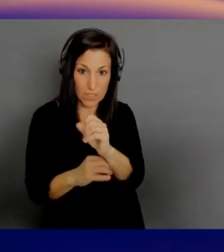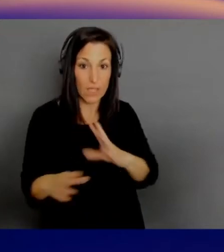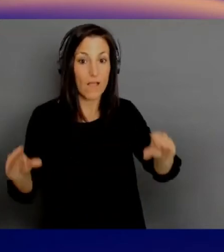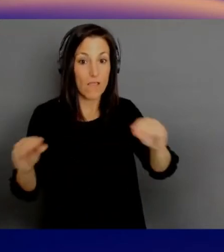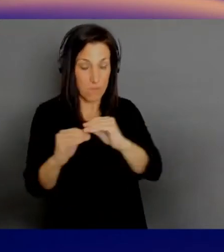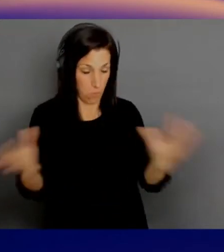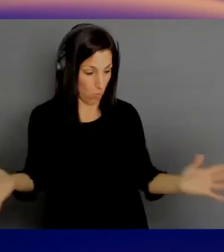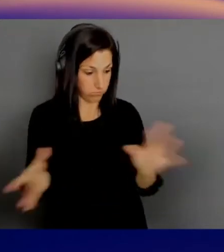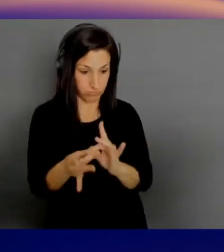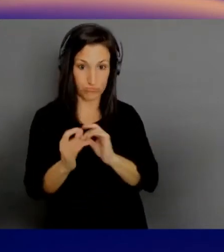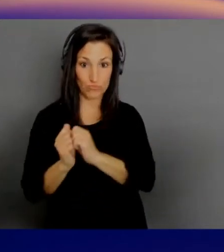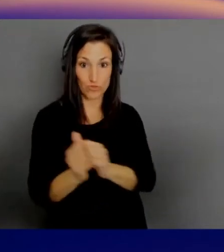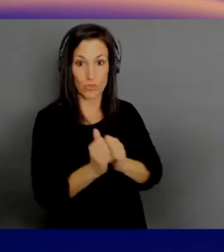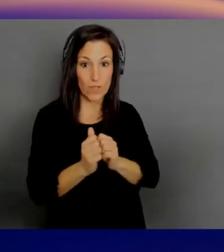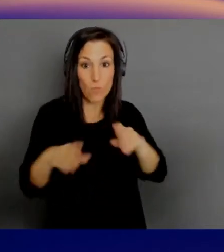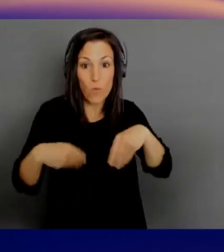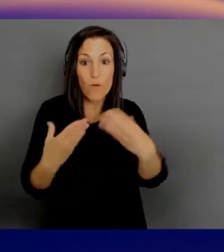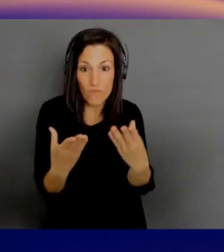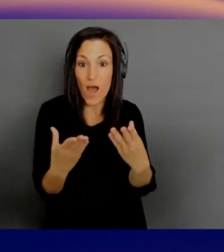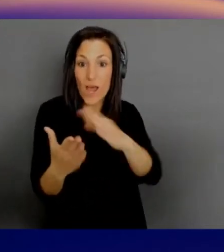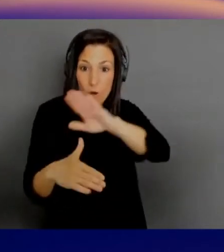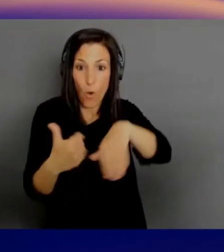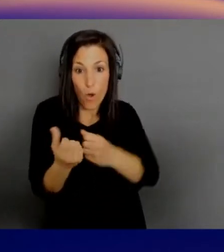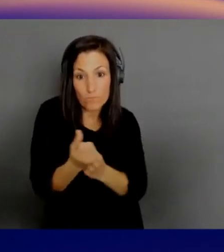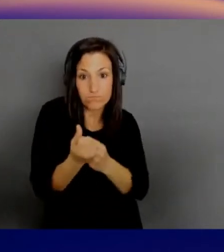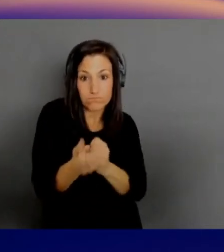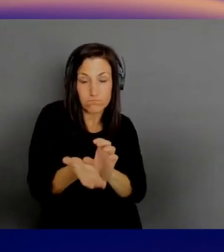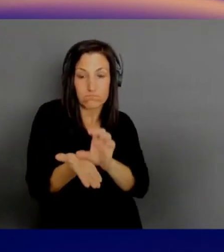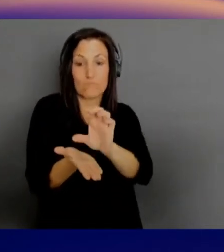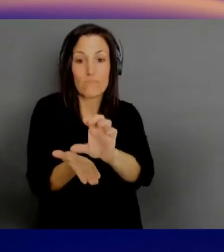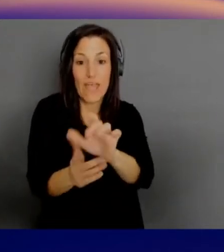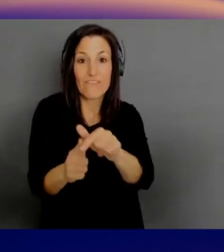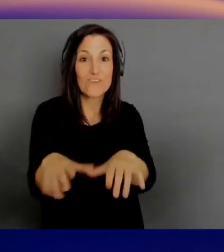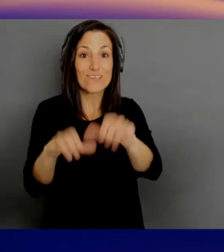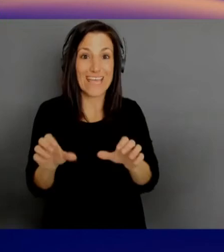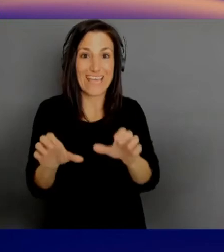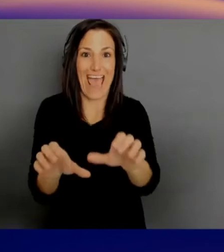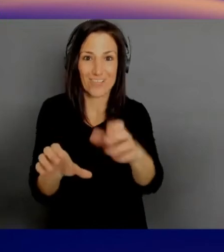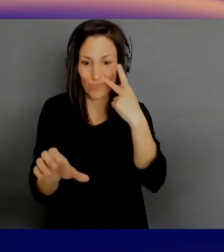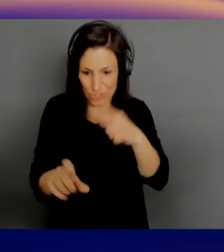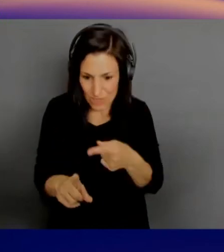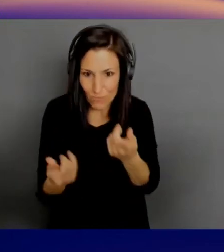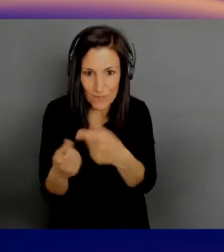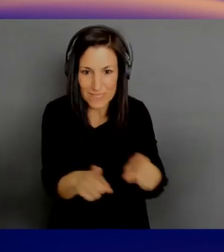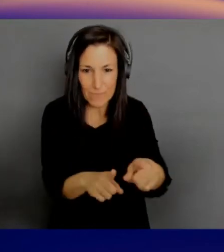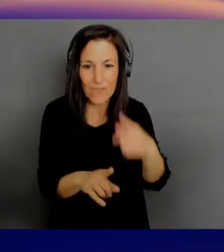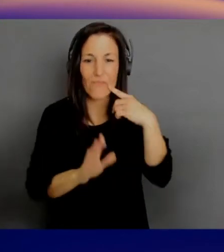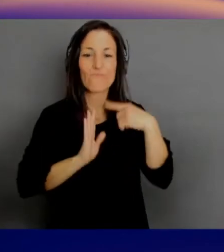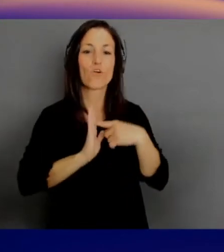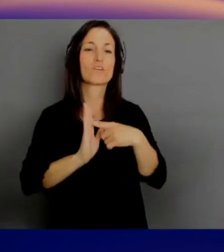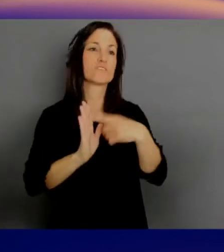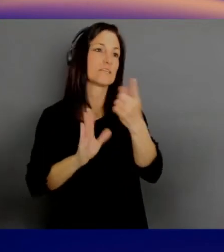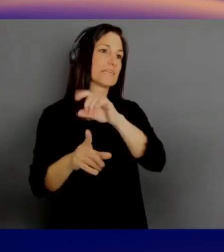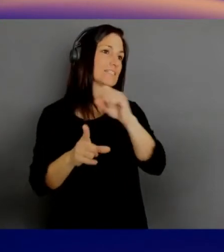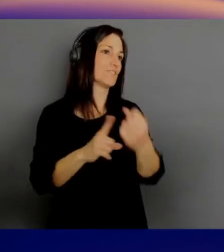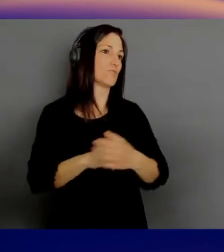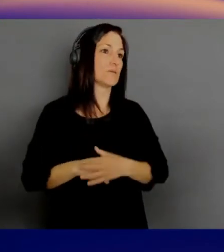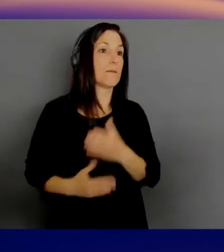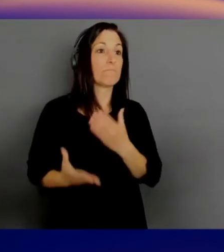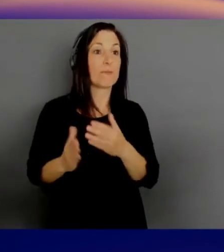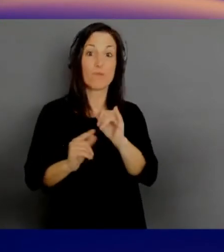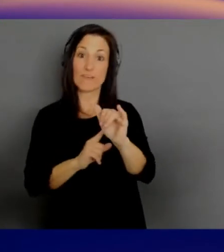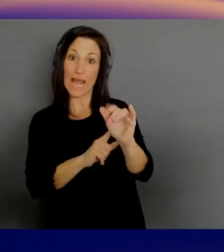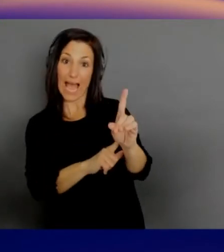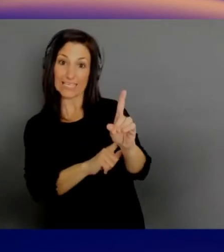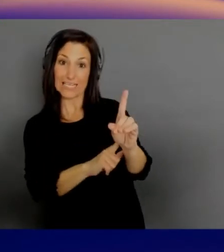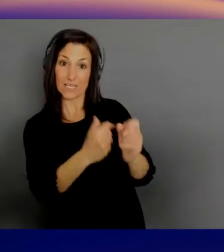provide the additional insight. Yeah. So that you can take actions then and there. For example, in a given scenario, right, there could be an IT support team, right?